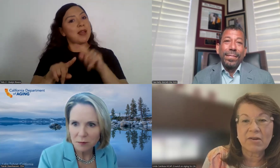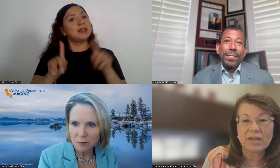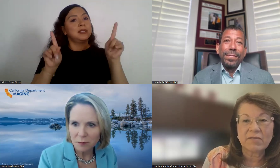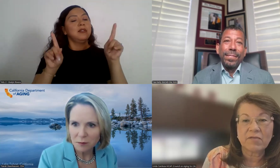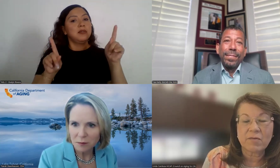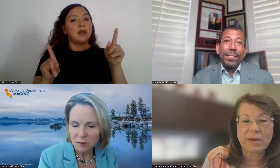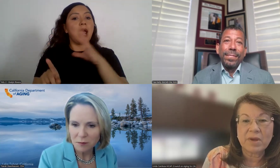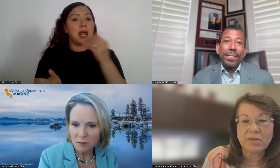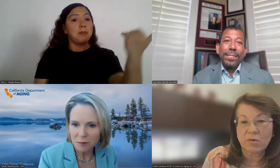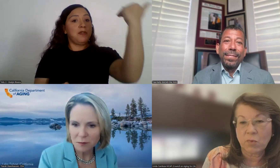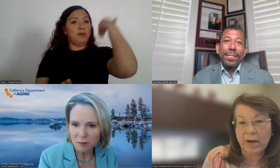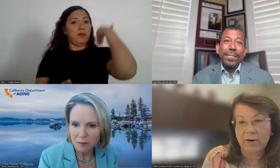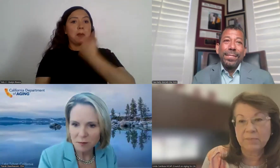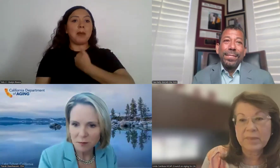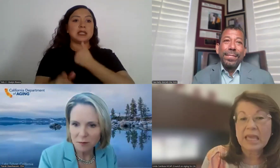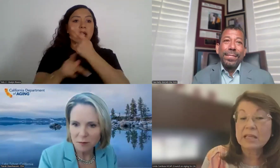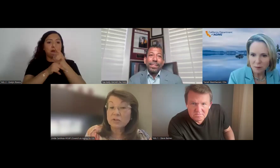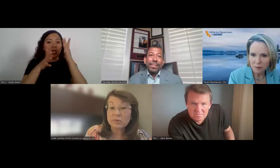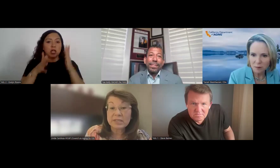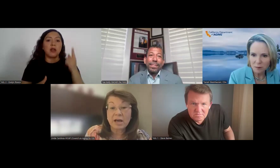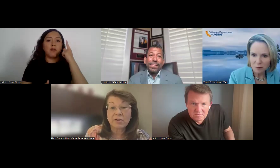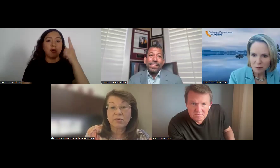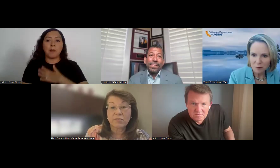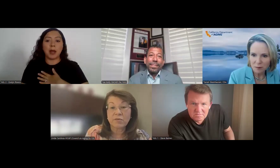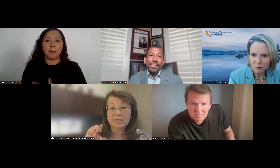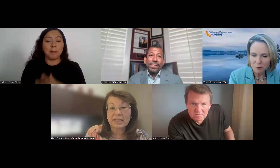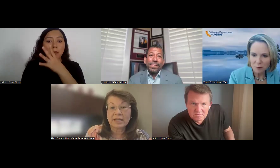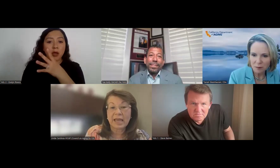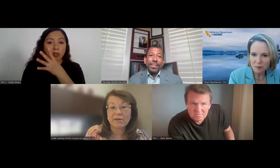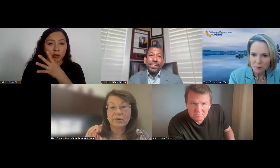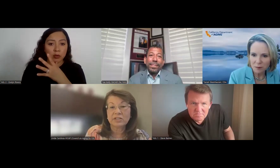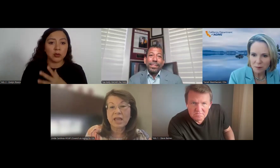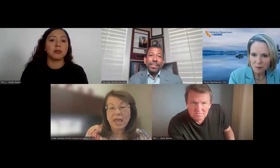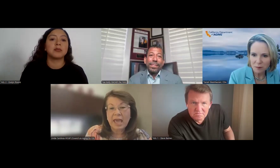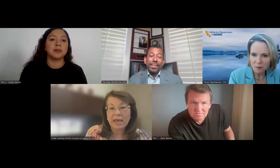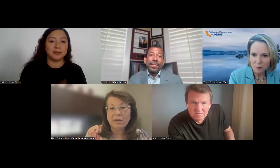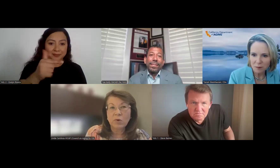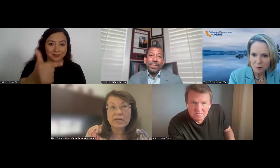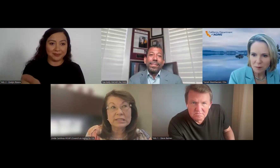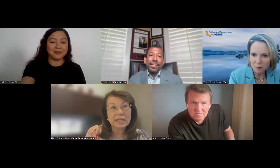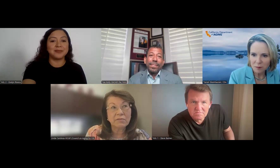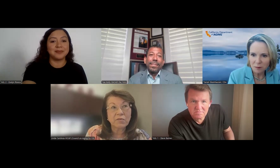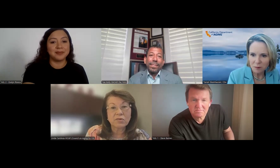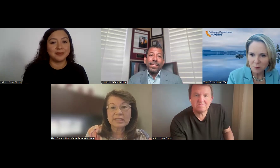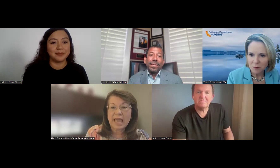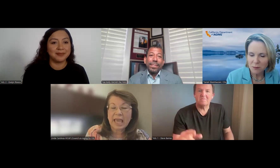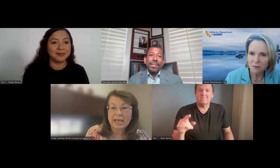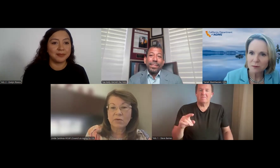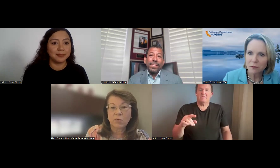did serve as a caregiver for my mother, where English was not her first language. And